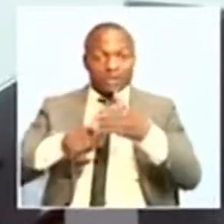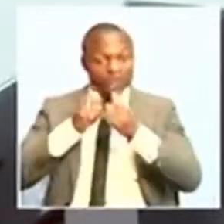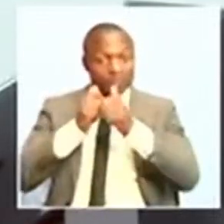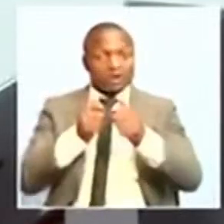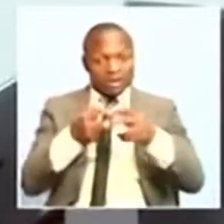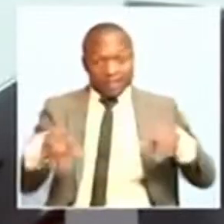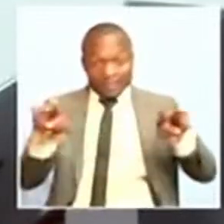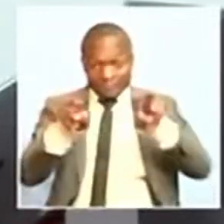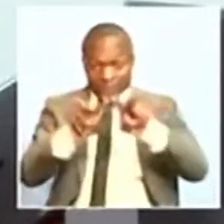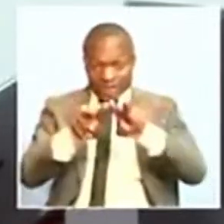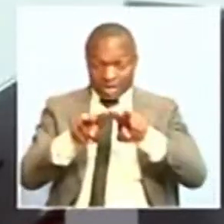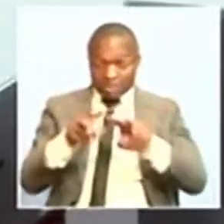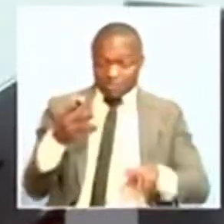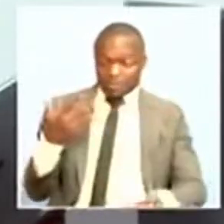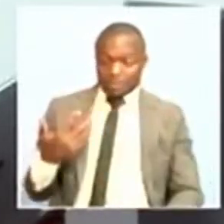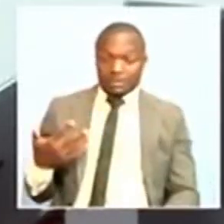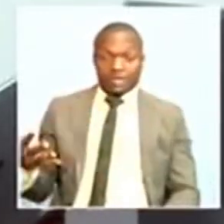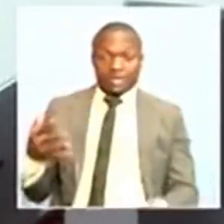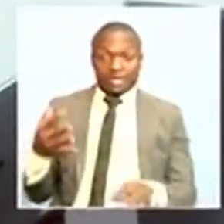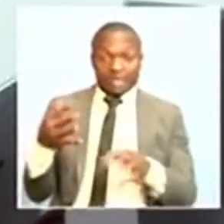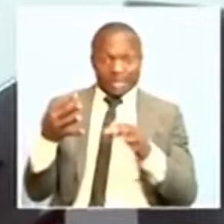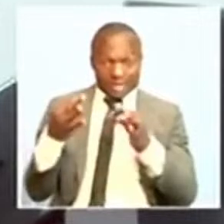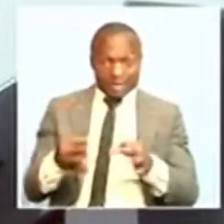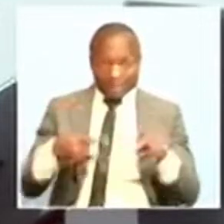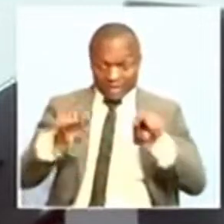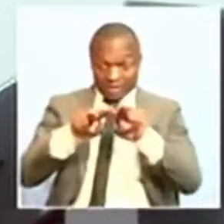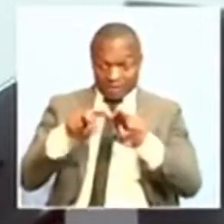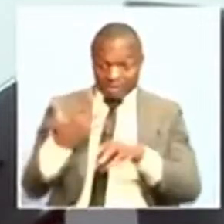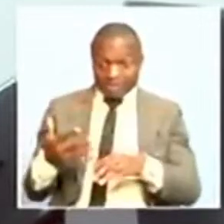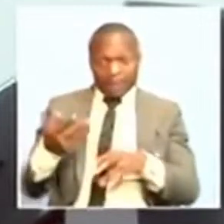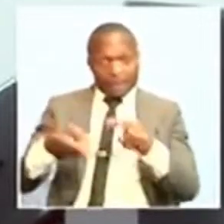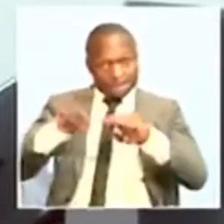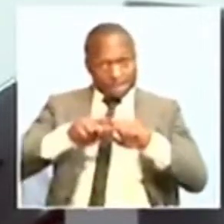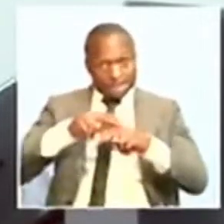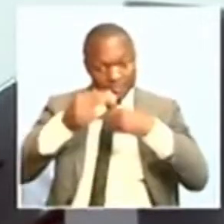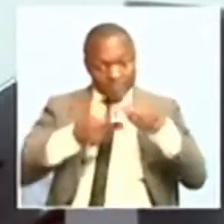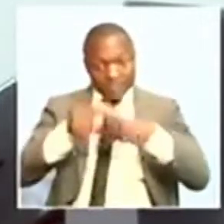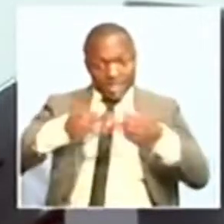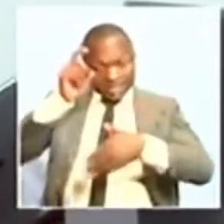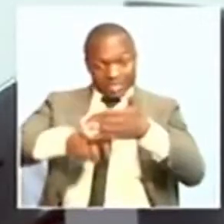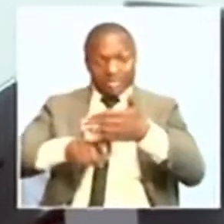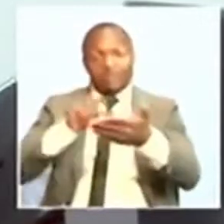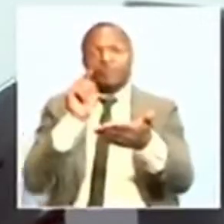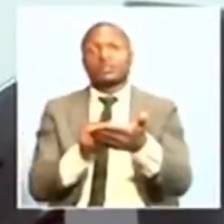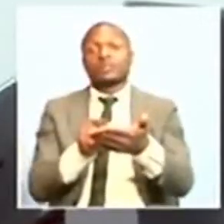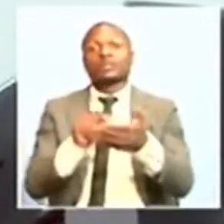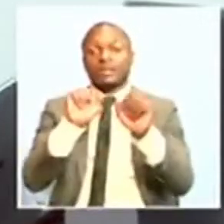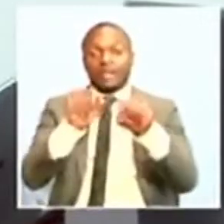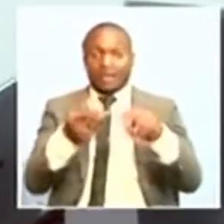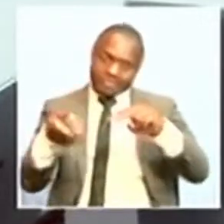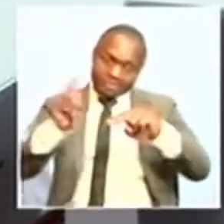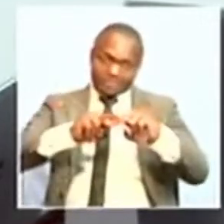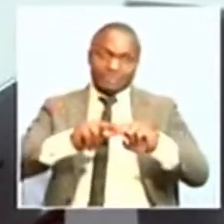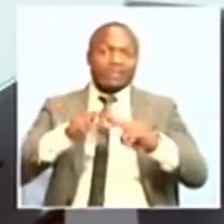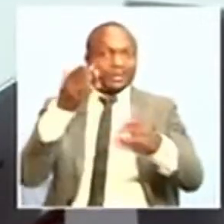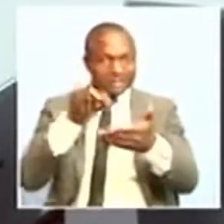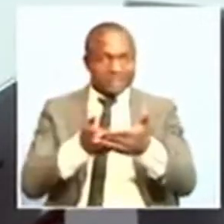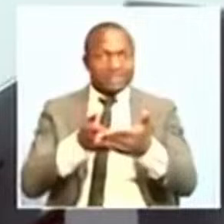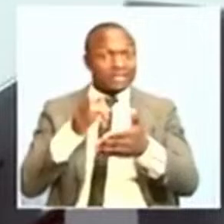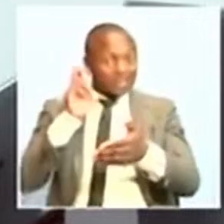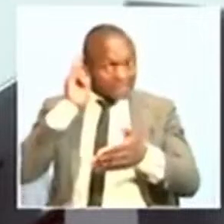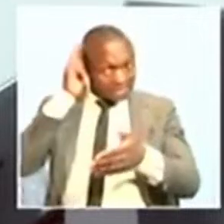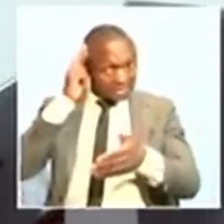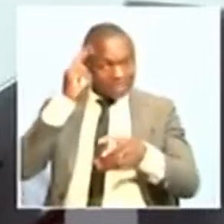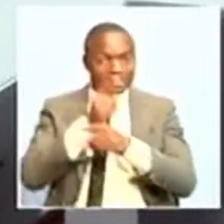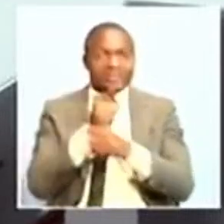So when the value of the good increases, automatically the tax that is collected on that good also increases. So this is the rationale also